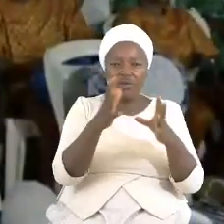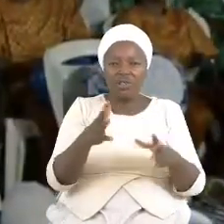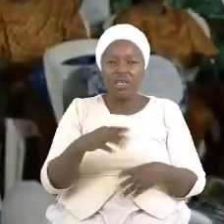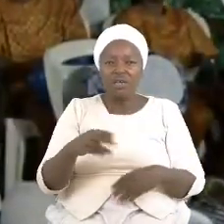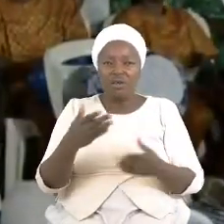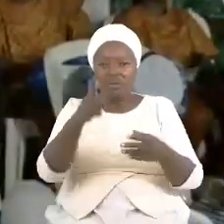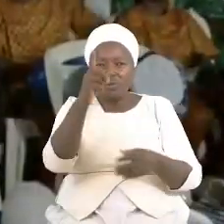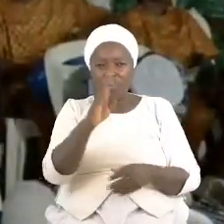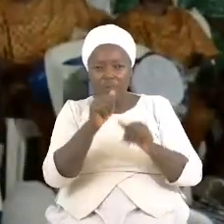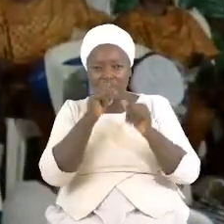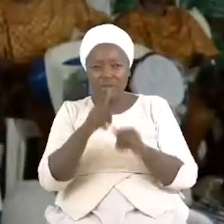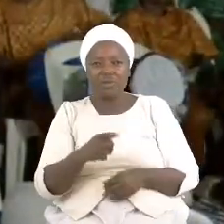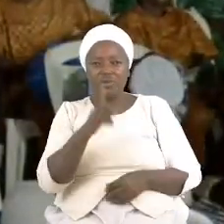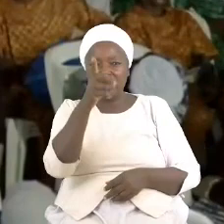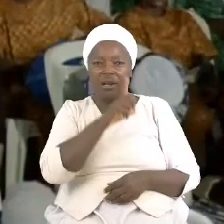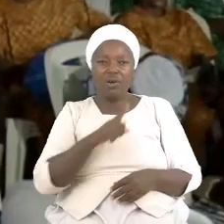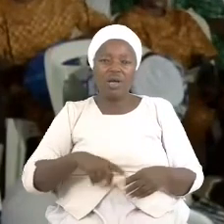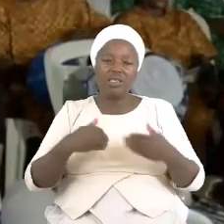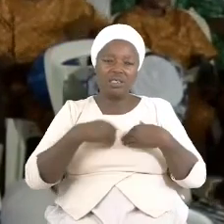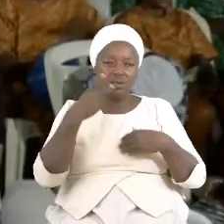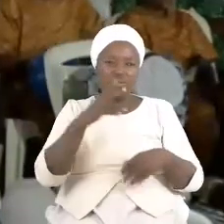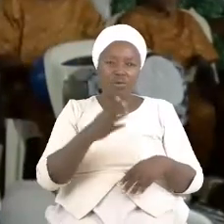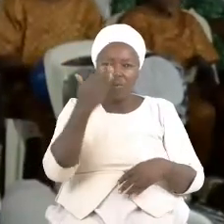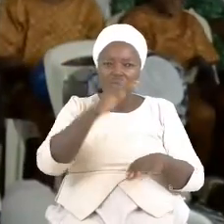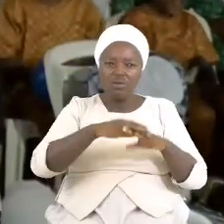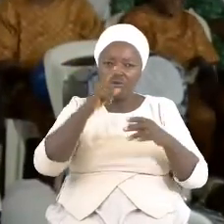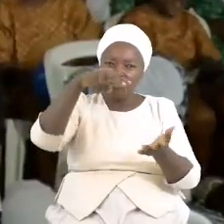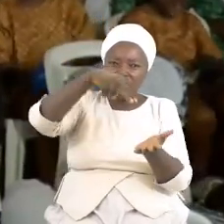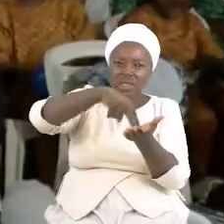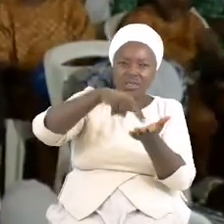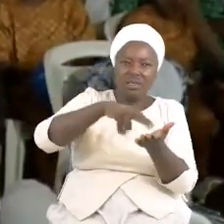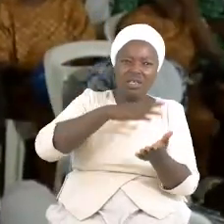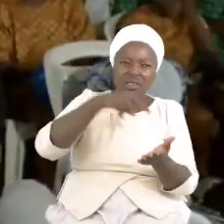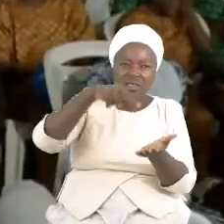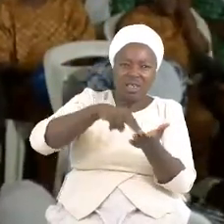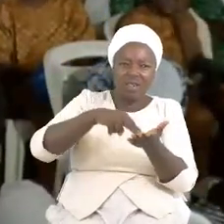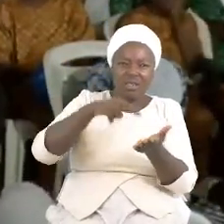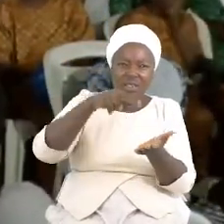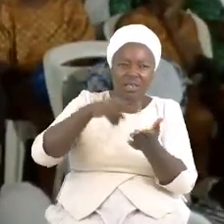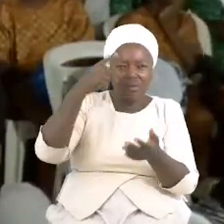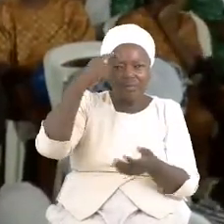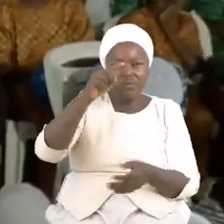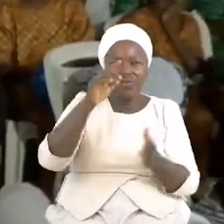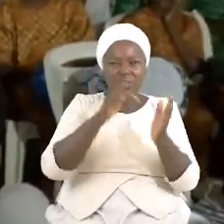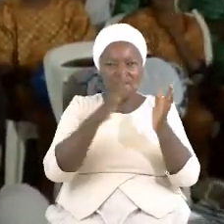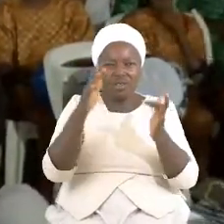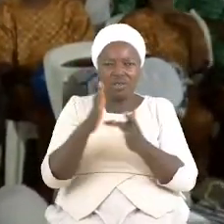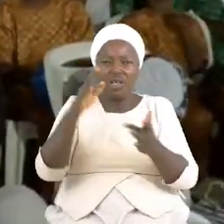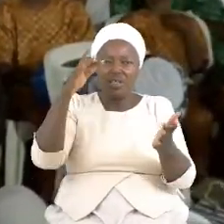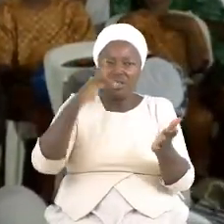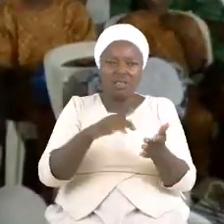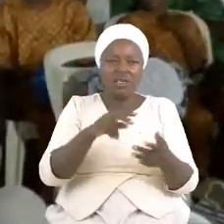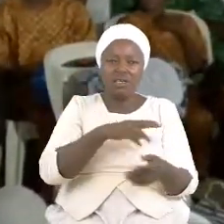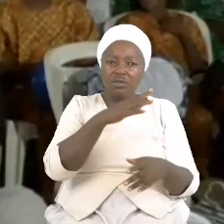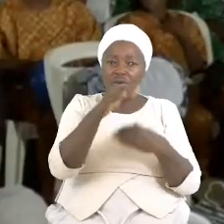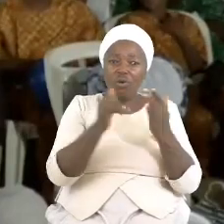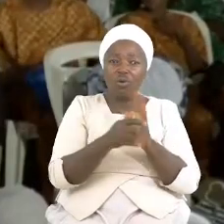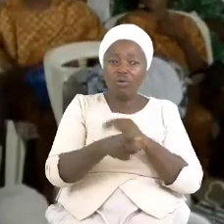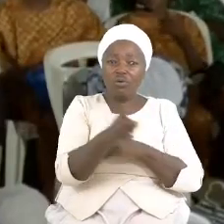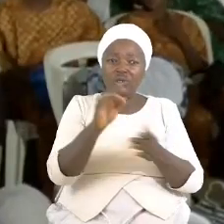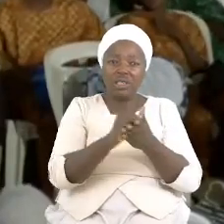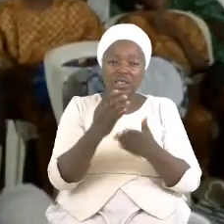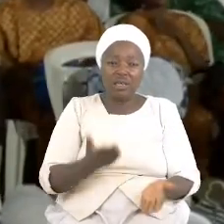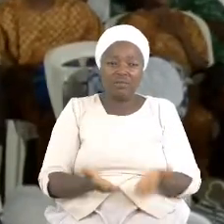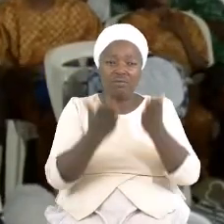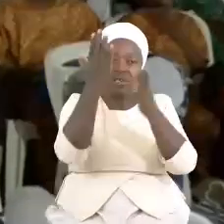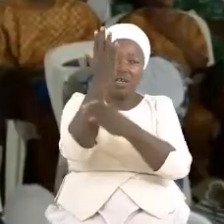seen you. Why don't you stand up so you can stand up and stand up for Jesus? Those who are raising up their hand, thank you. God bless, God